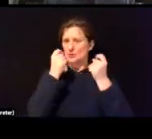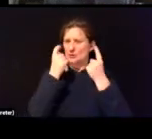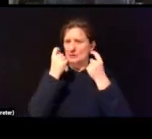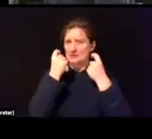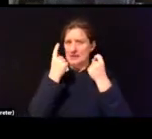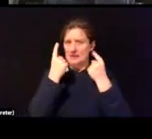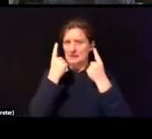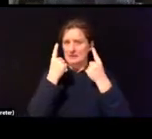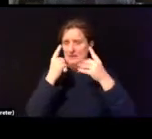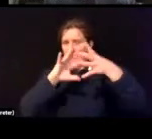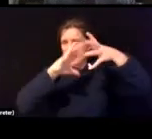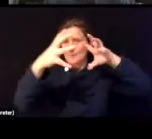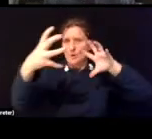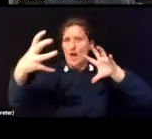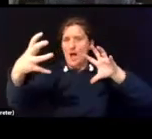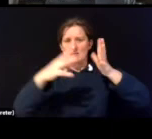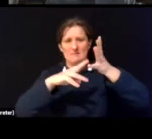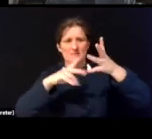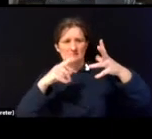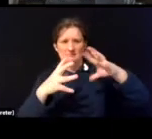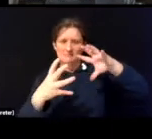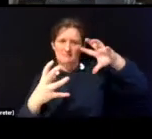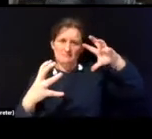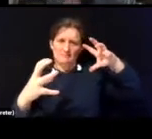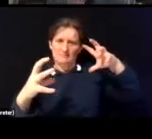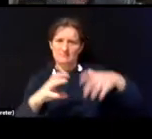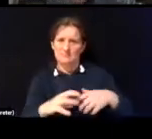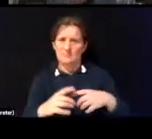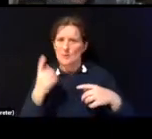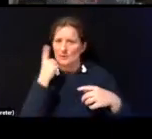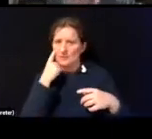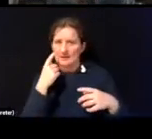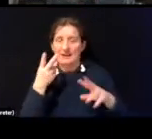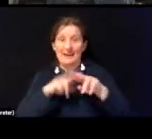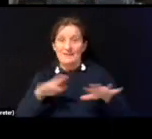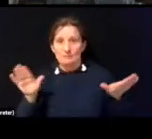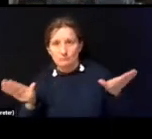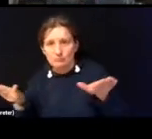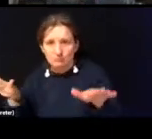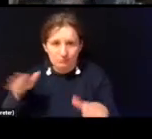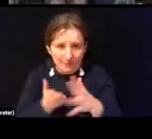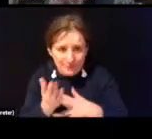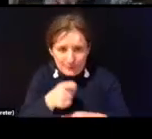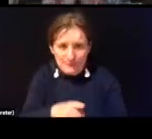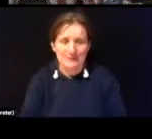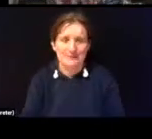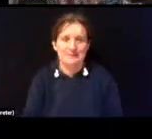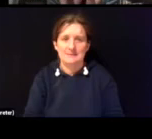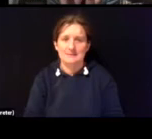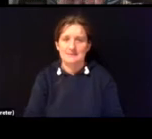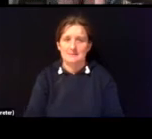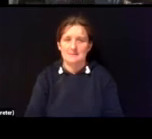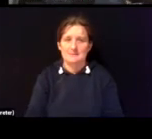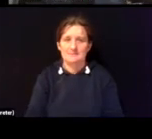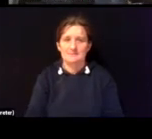the nebula. And so this is a reconstruction, but this is what we think it would be like to fly in the nebula with suitable cameras. But can you see there are